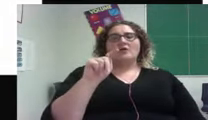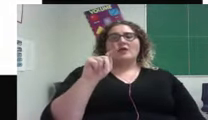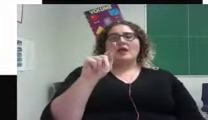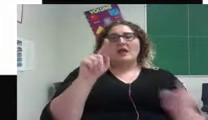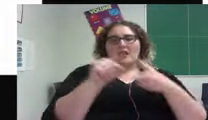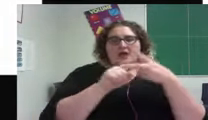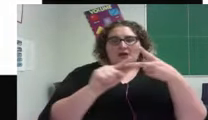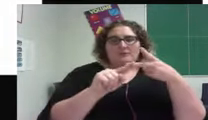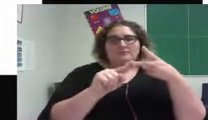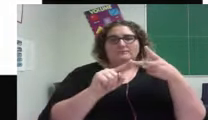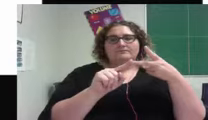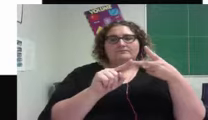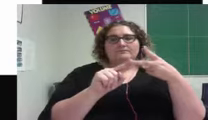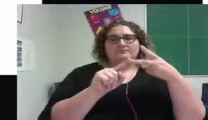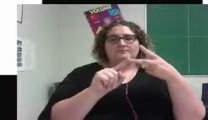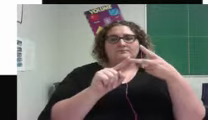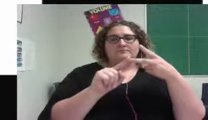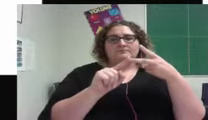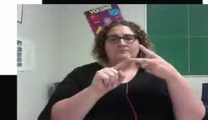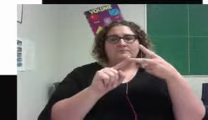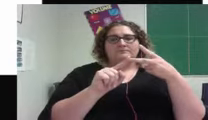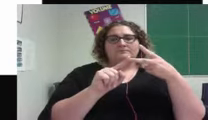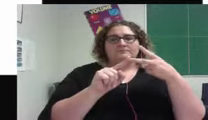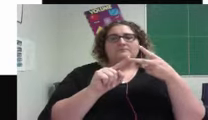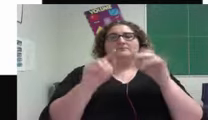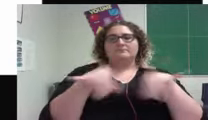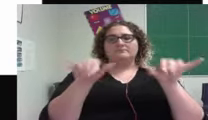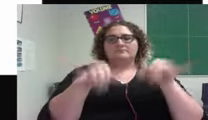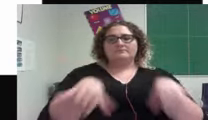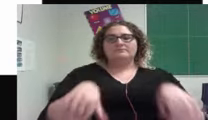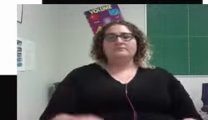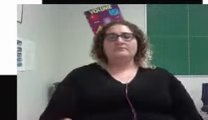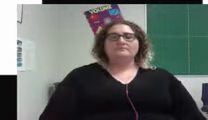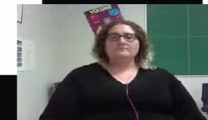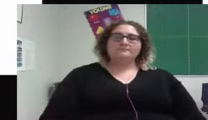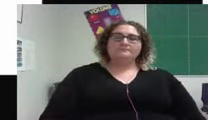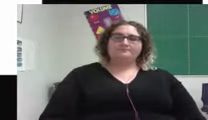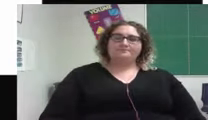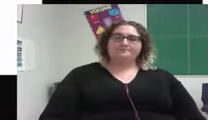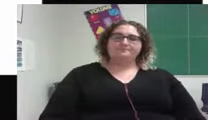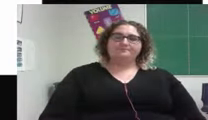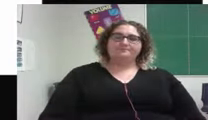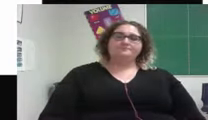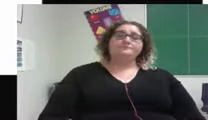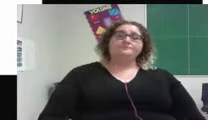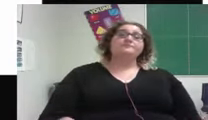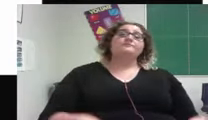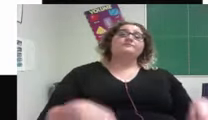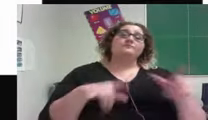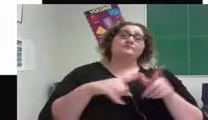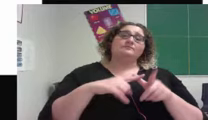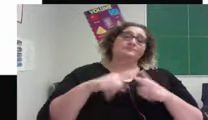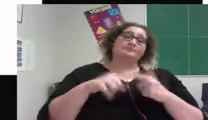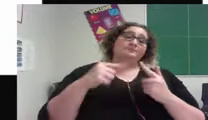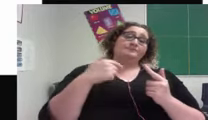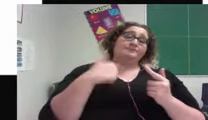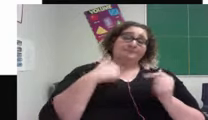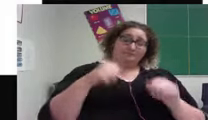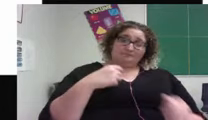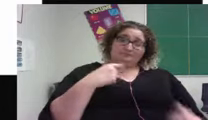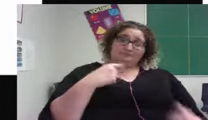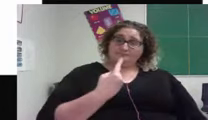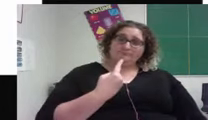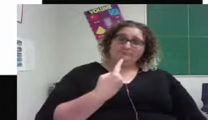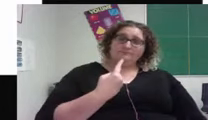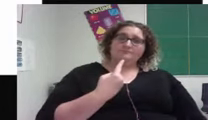Okay, so then I can say that angle 1 is